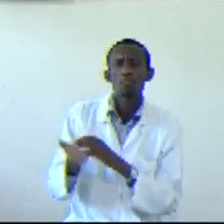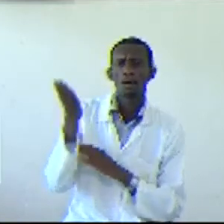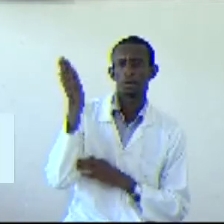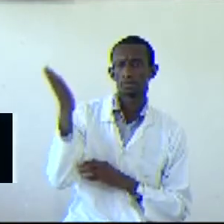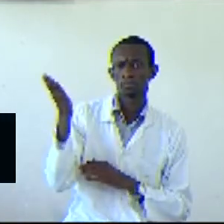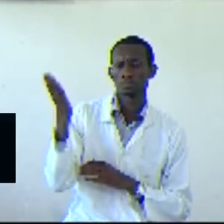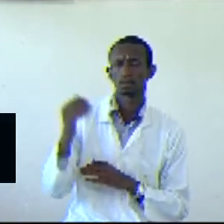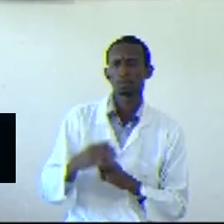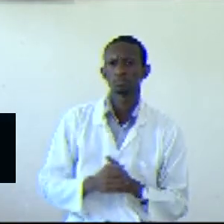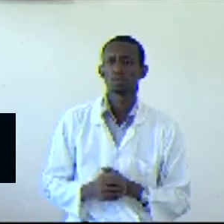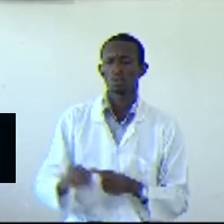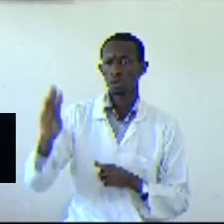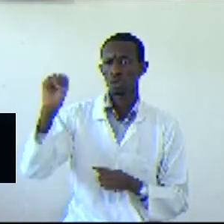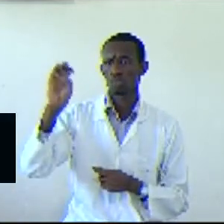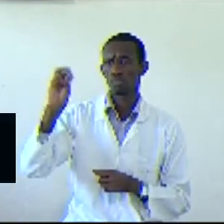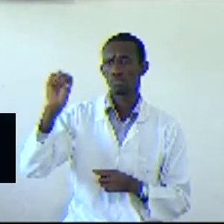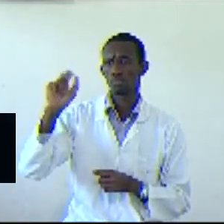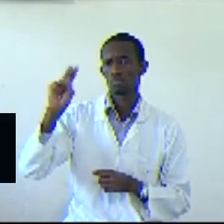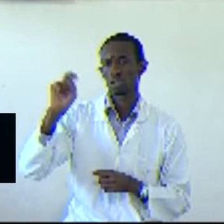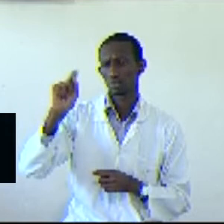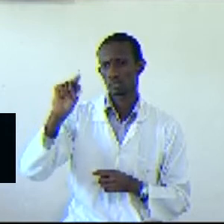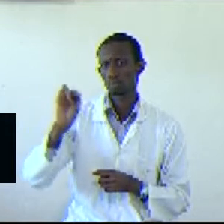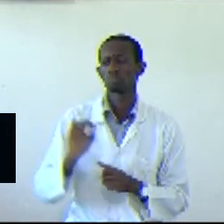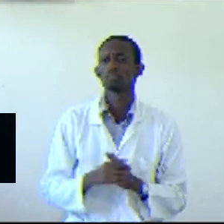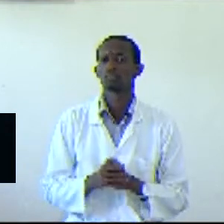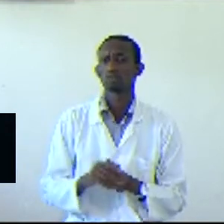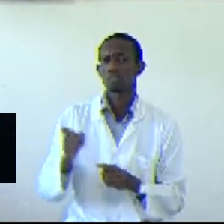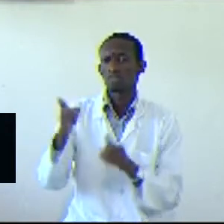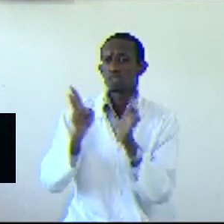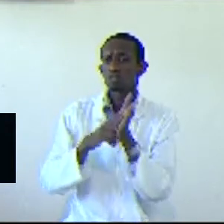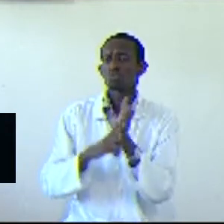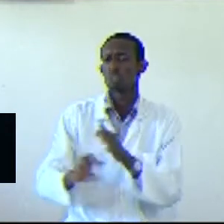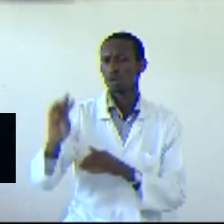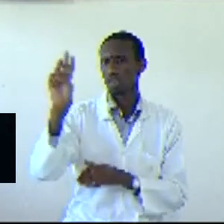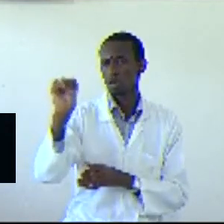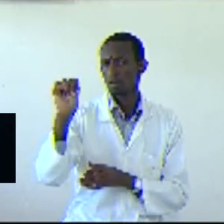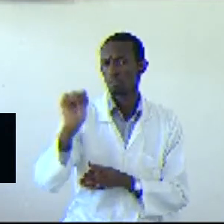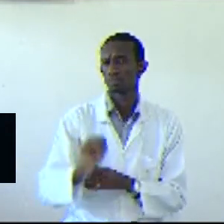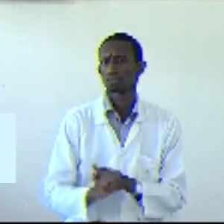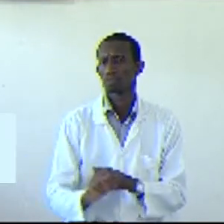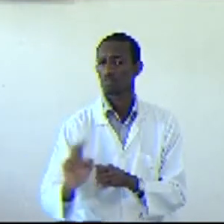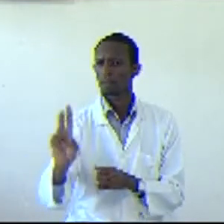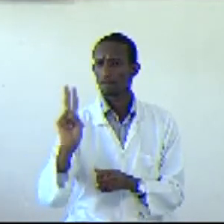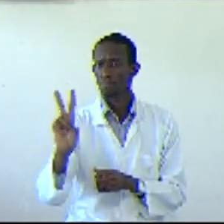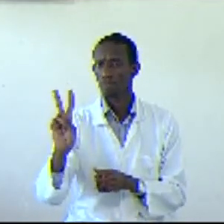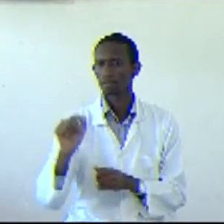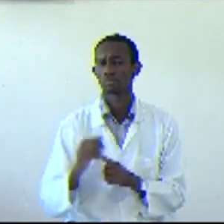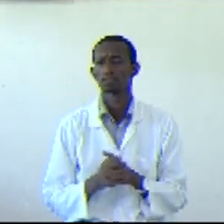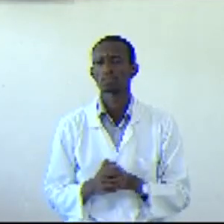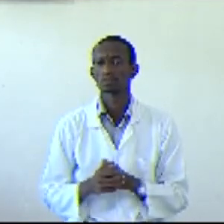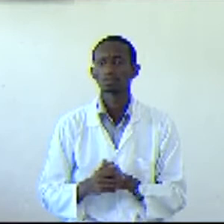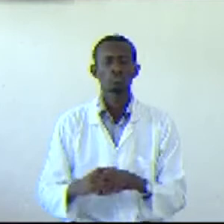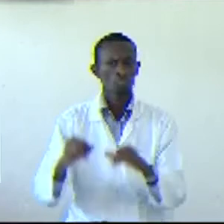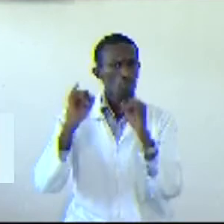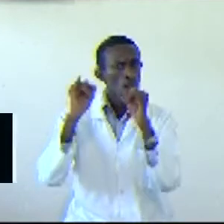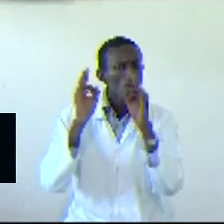the momentum, so we know momentum equals to mv, like this one. So if